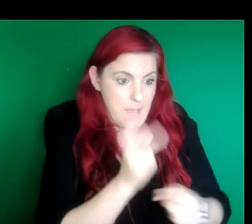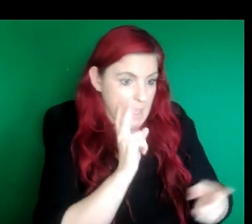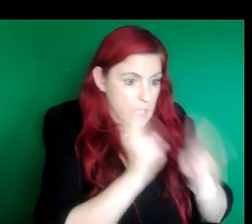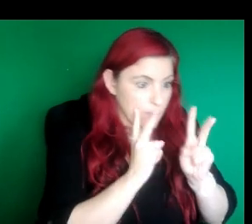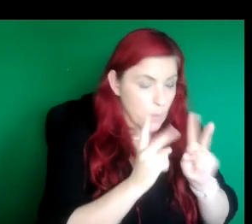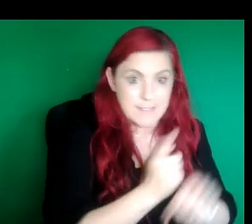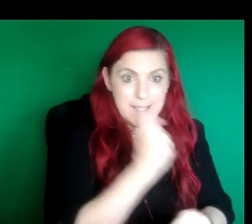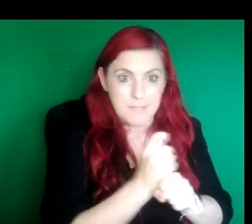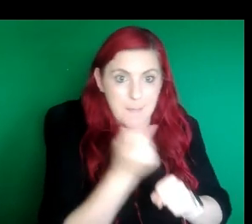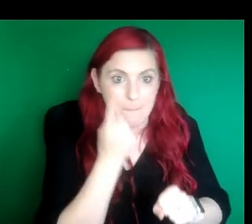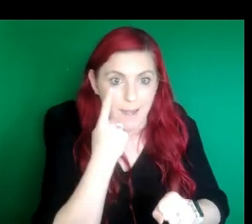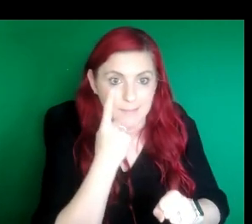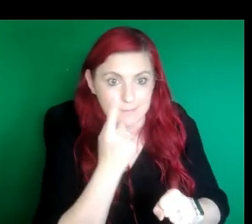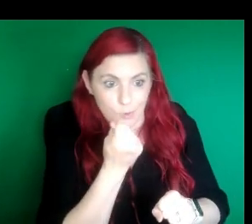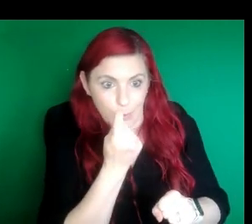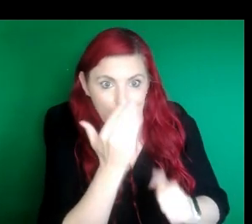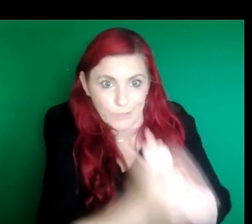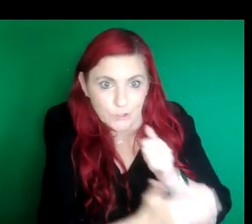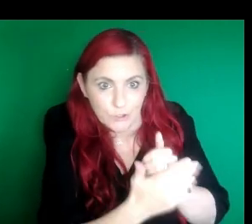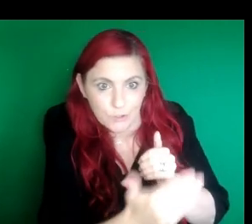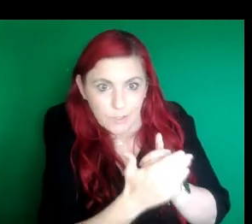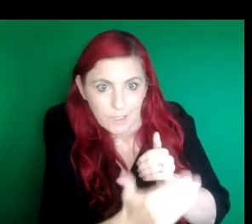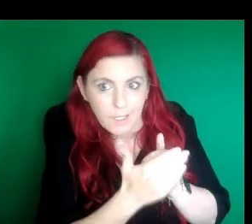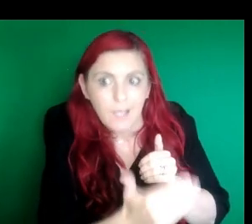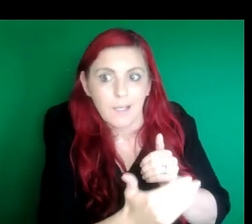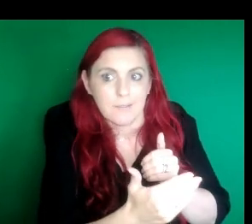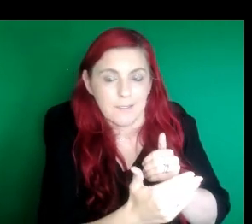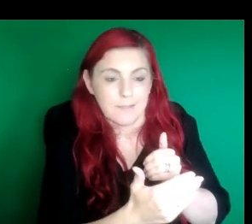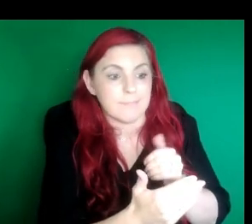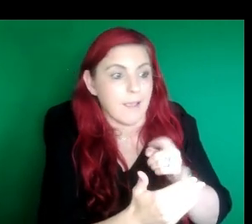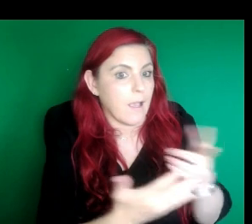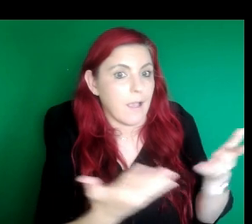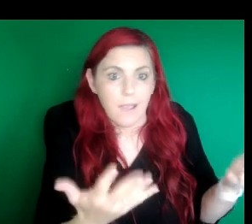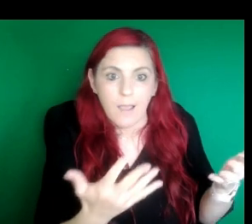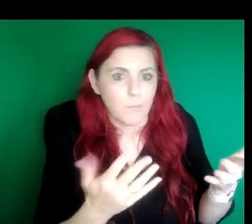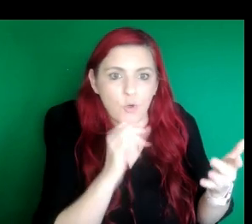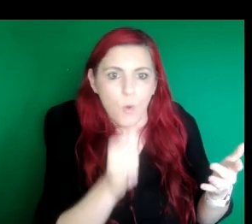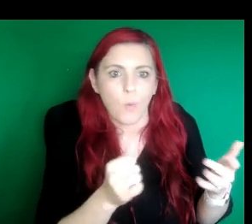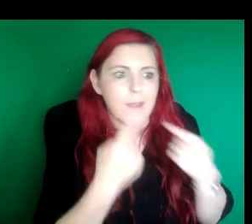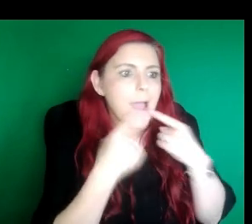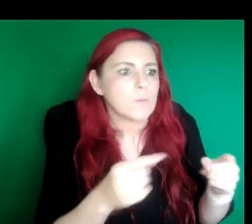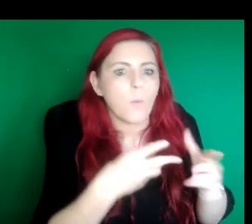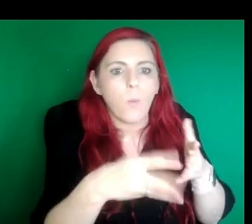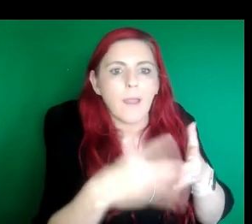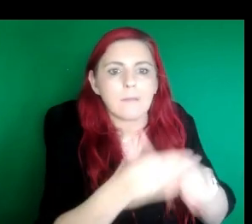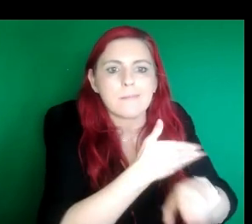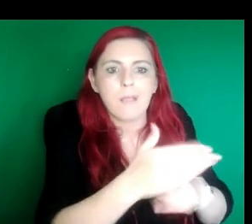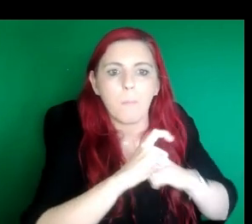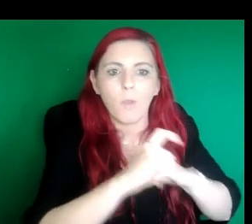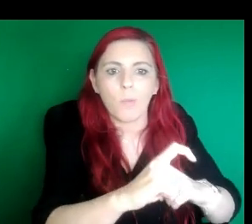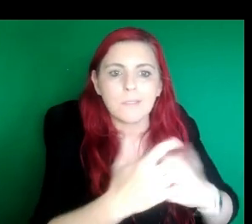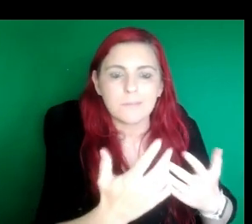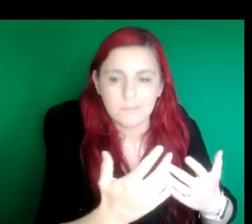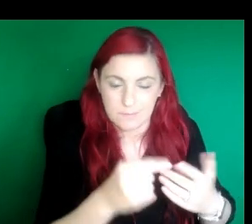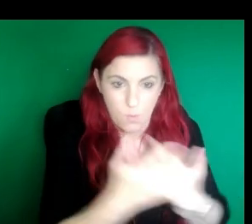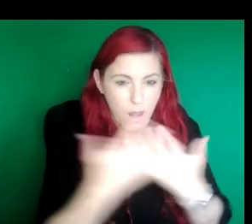interviews was in the middle of the time when the pilot scheme had ended before the reintroduction.